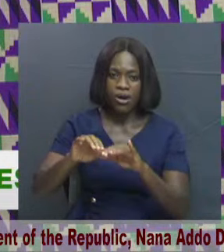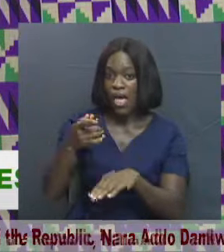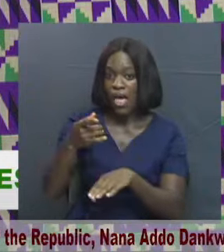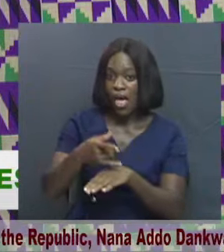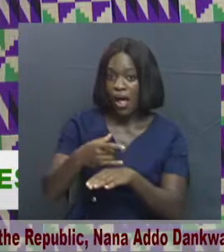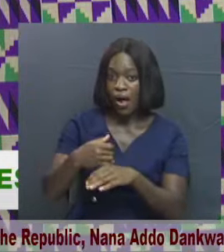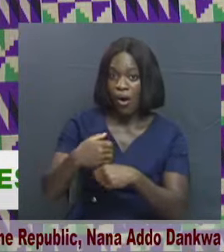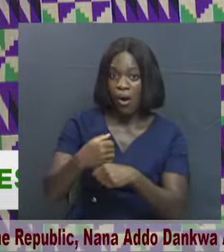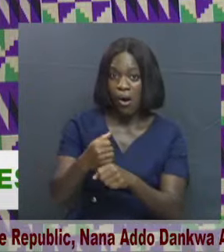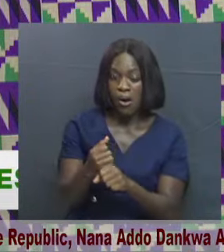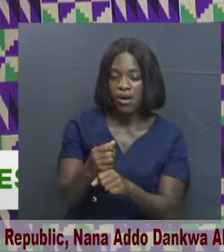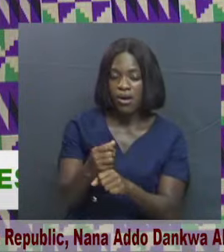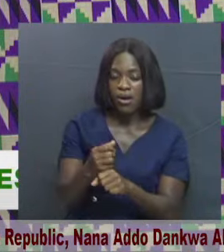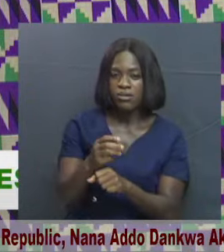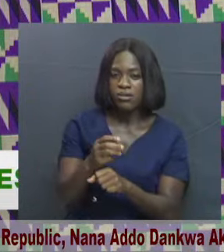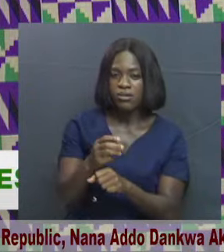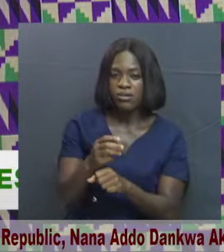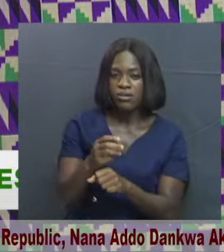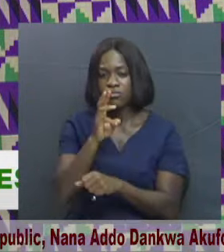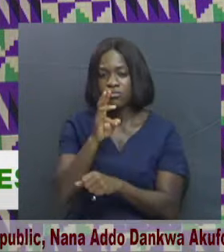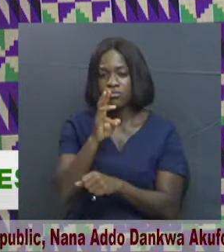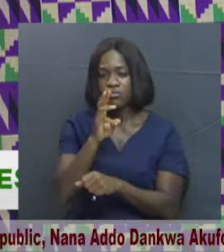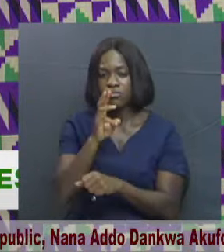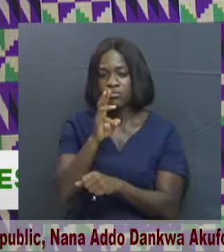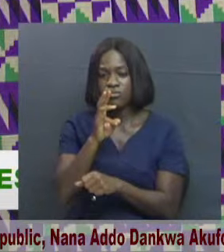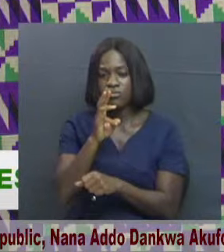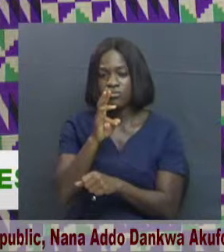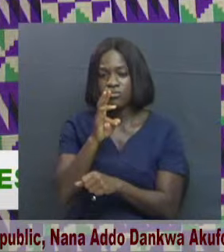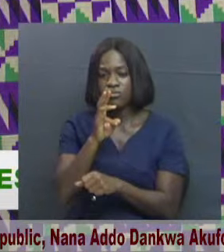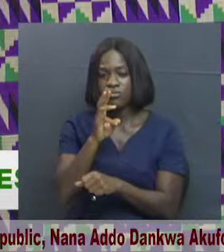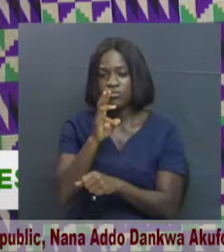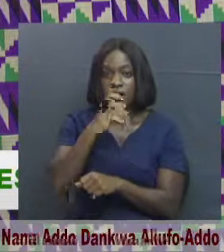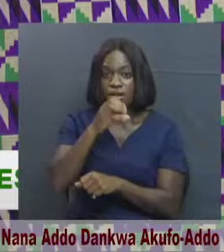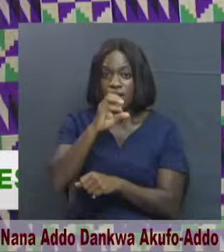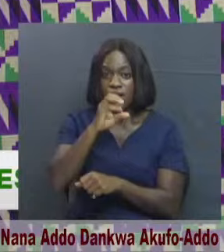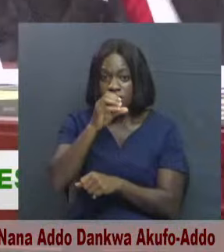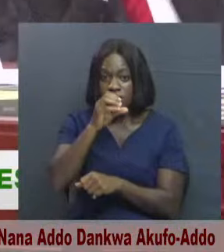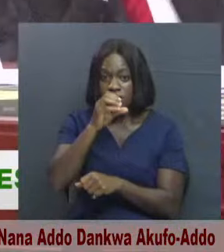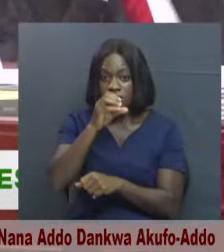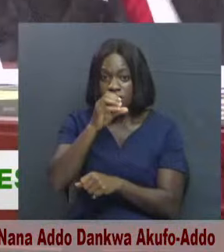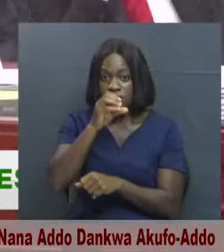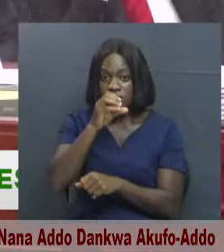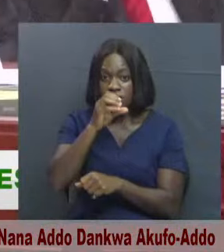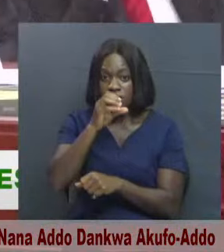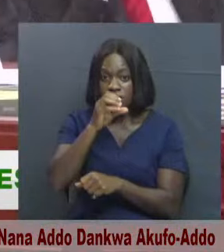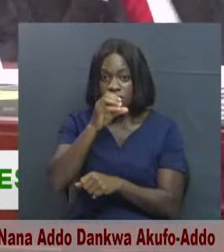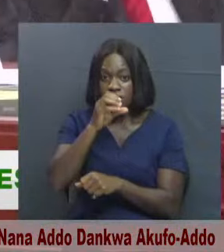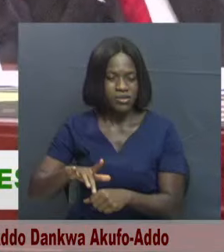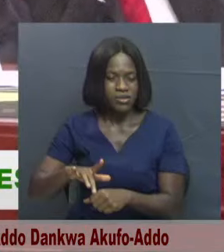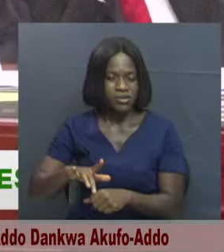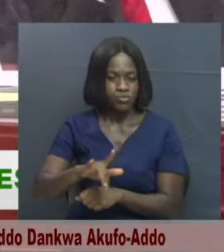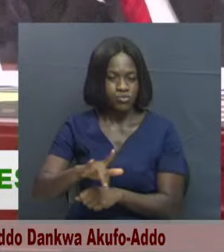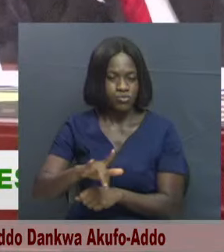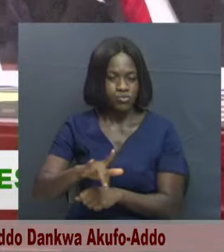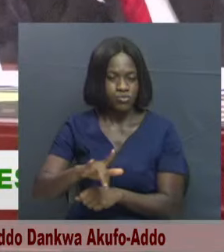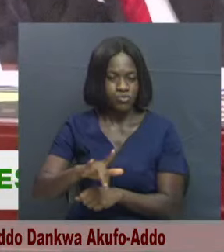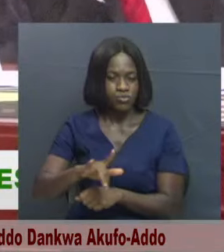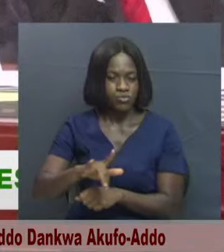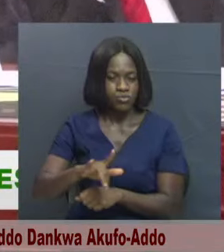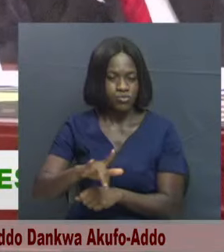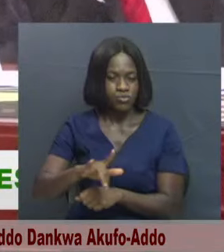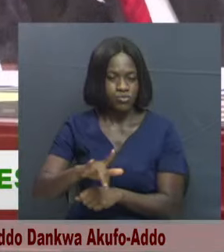manufacturers which has commenced exports to the Kyan Market it is the fact wor